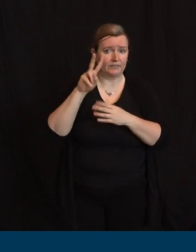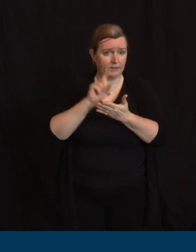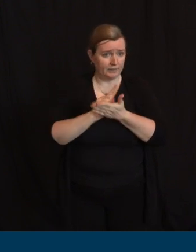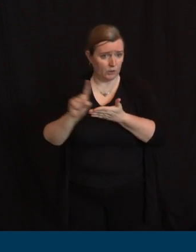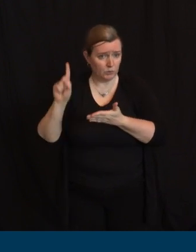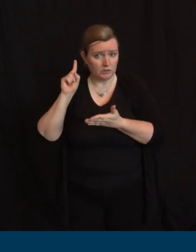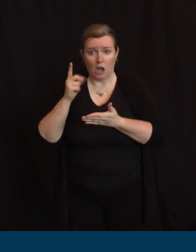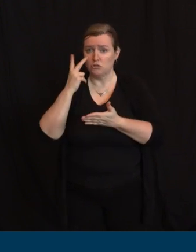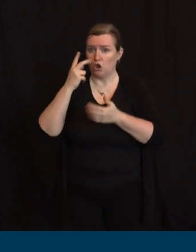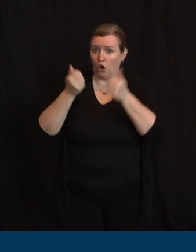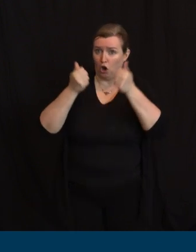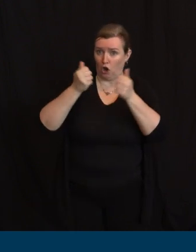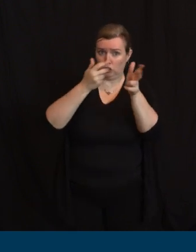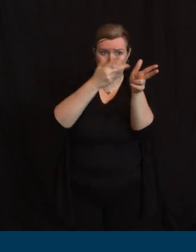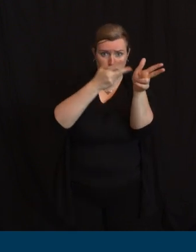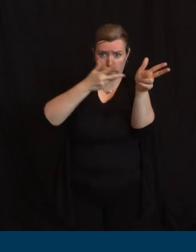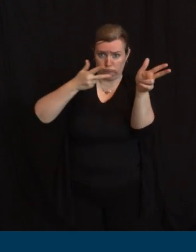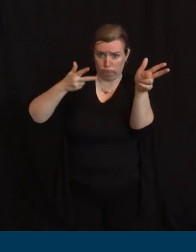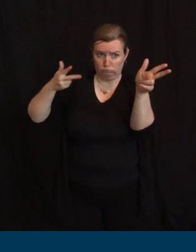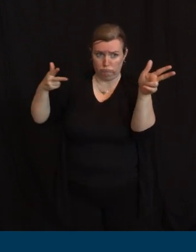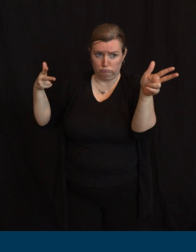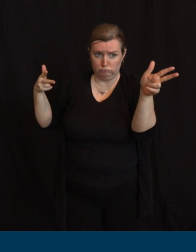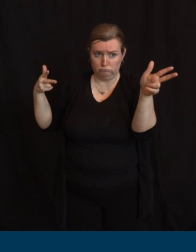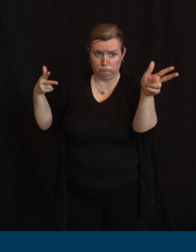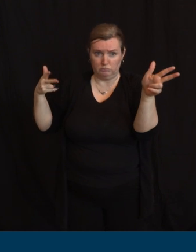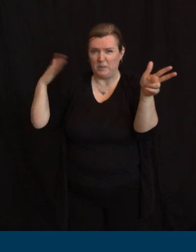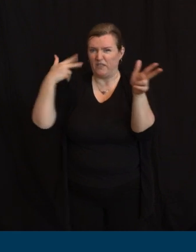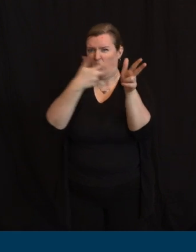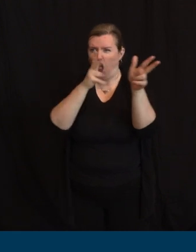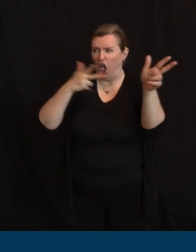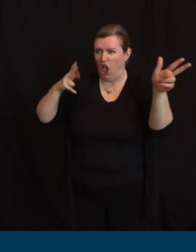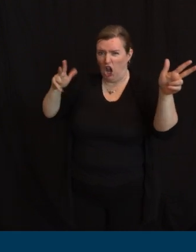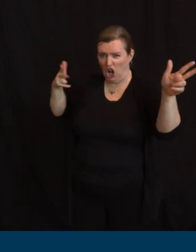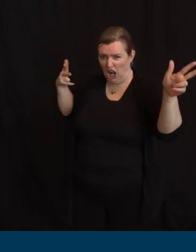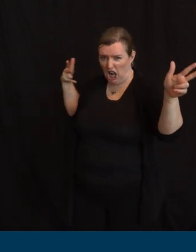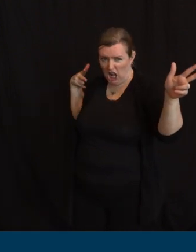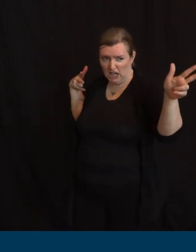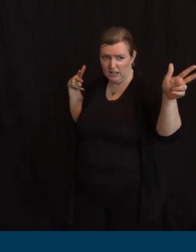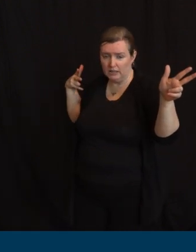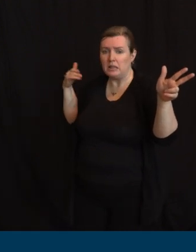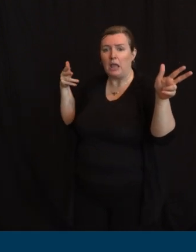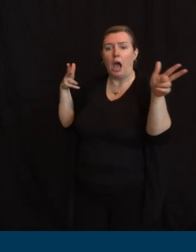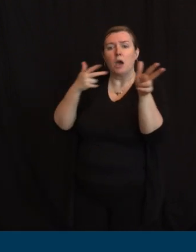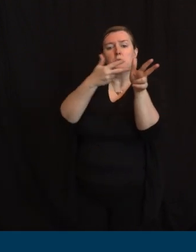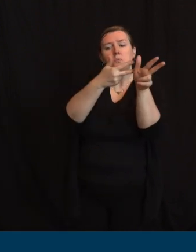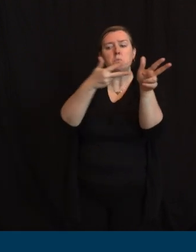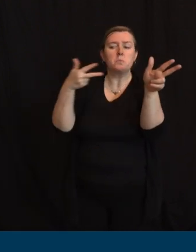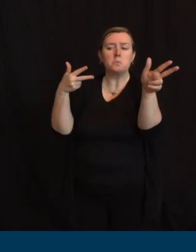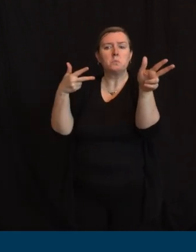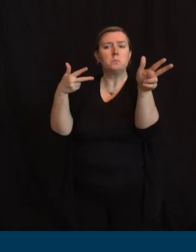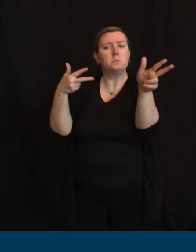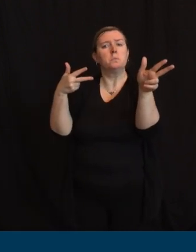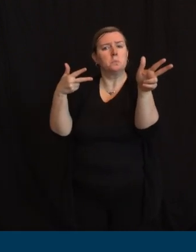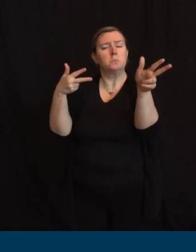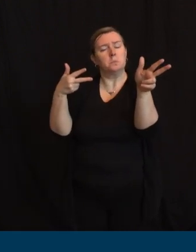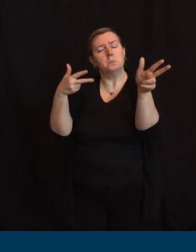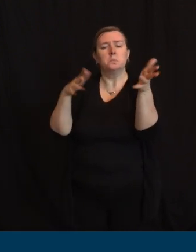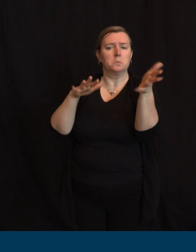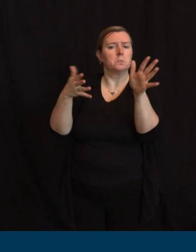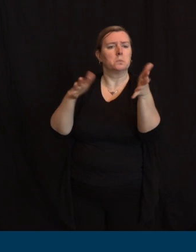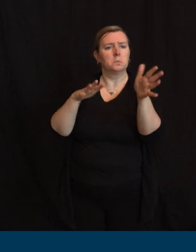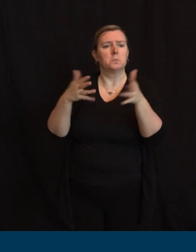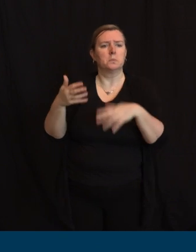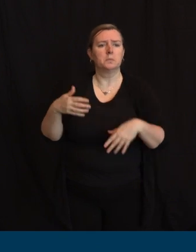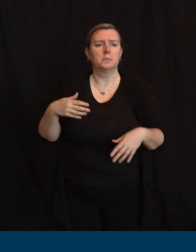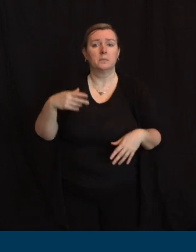the barn and then some. I hope that's a good sign. Too early to tell. We have mentioned that Homedale had a series of days where they were